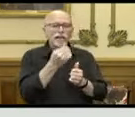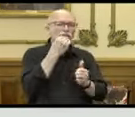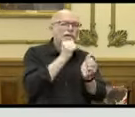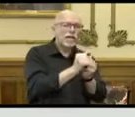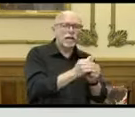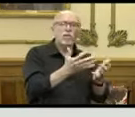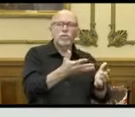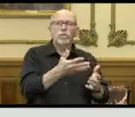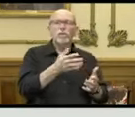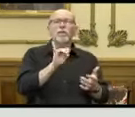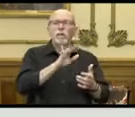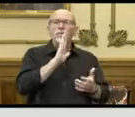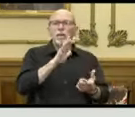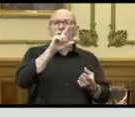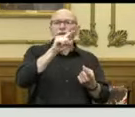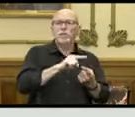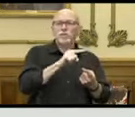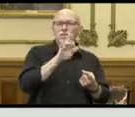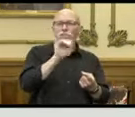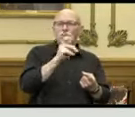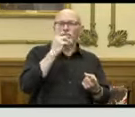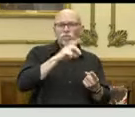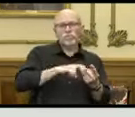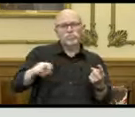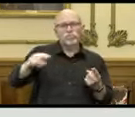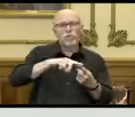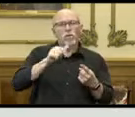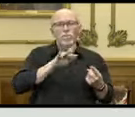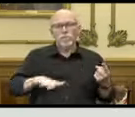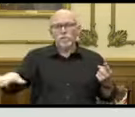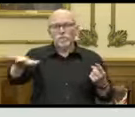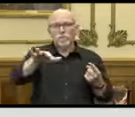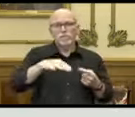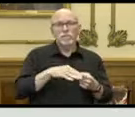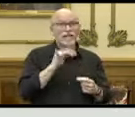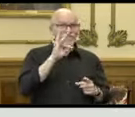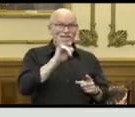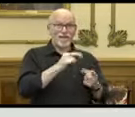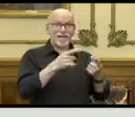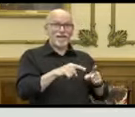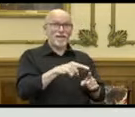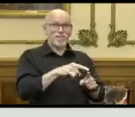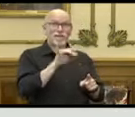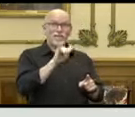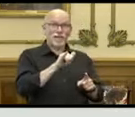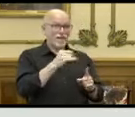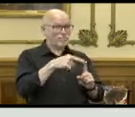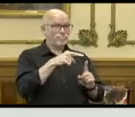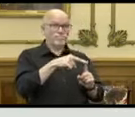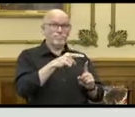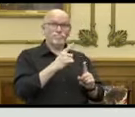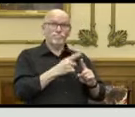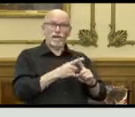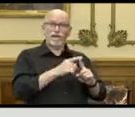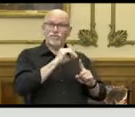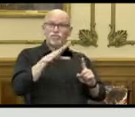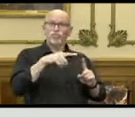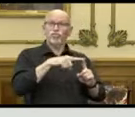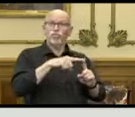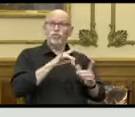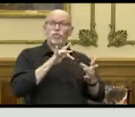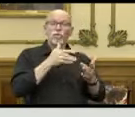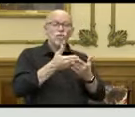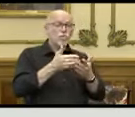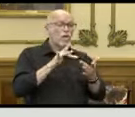that further reduces the risk of transmission. In this case, the blue positive student was only in close contact